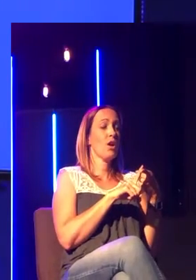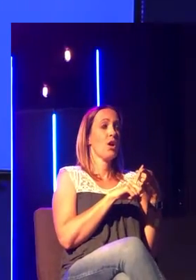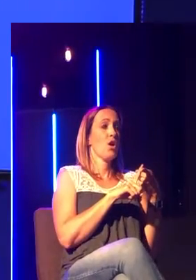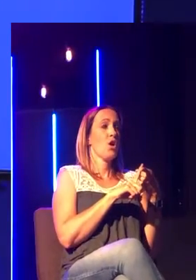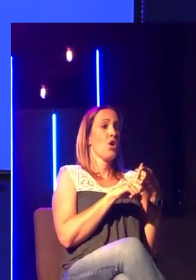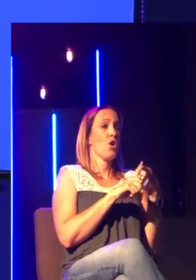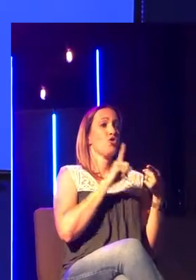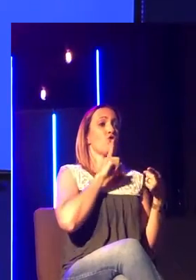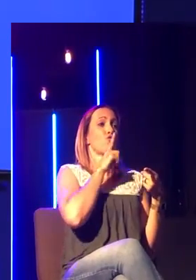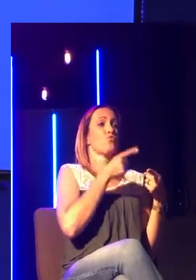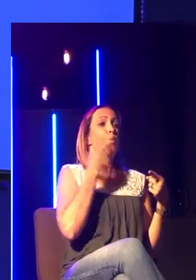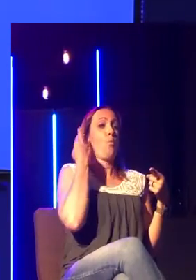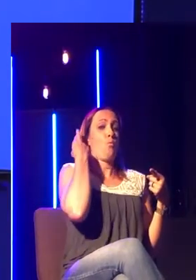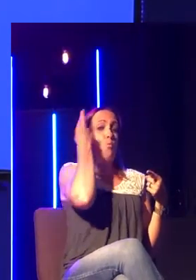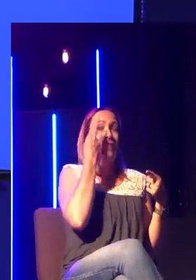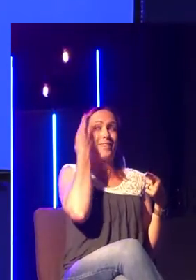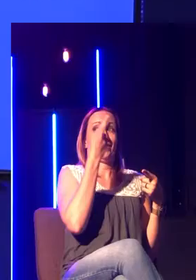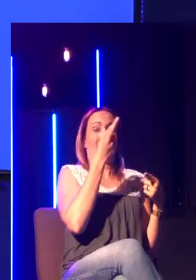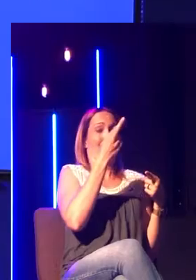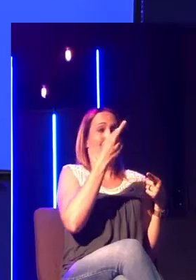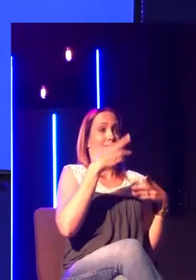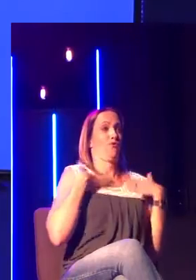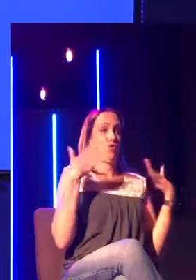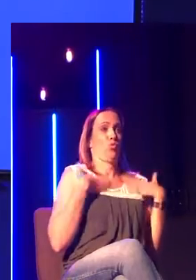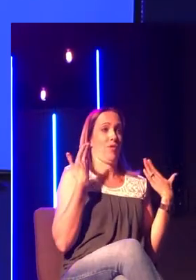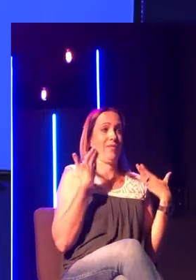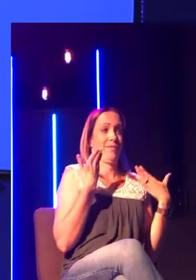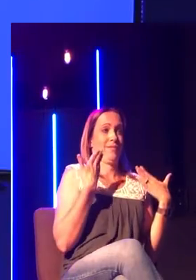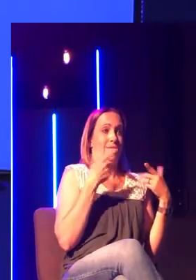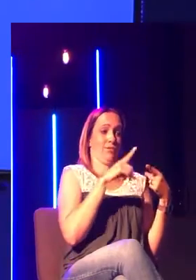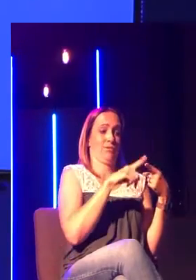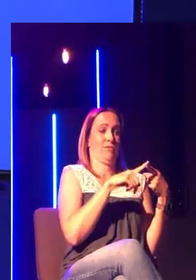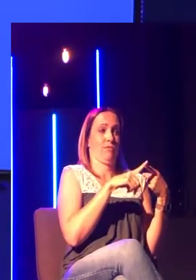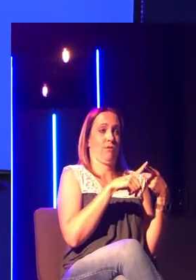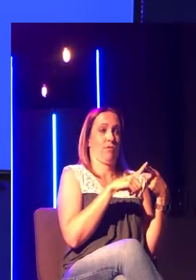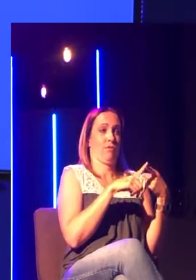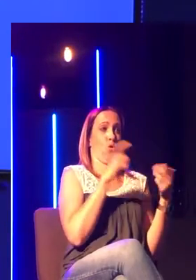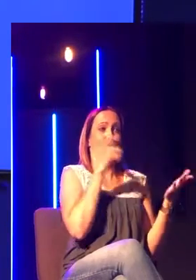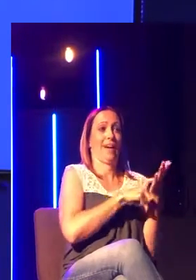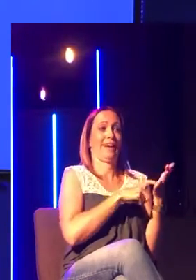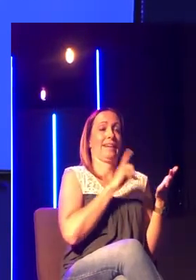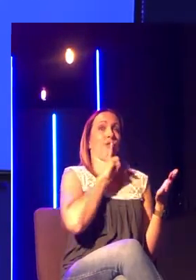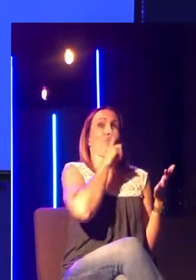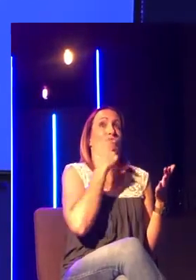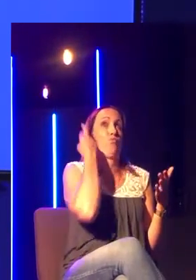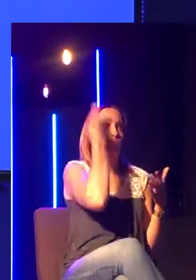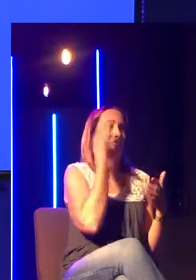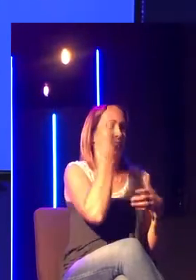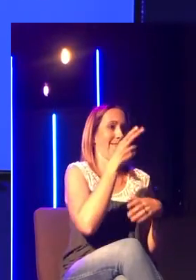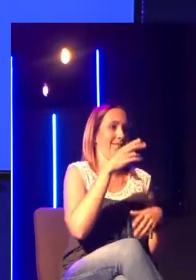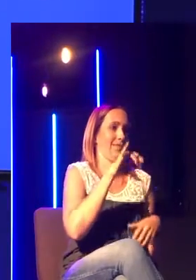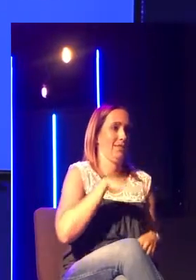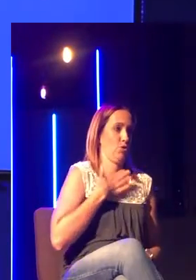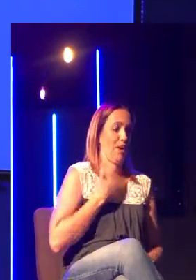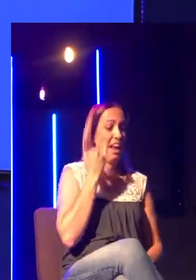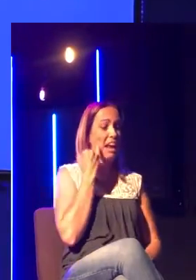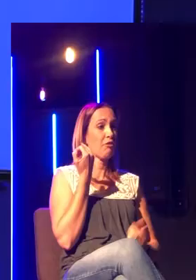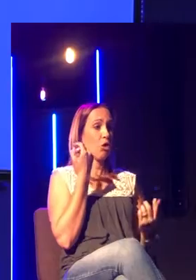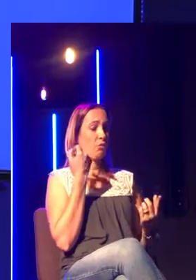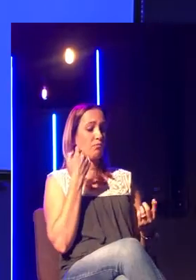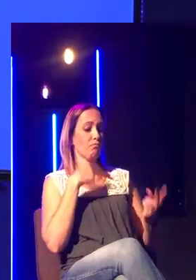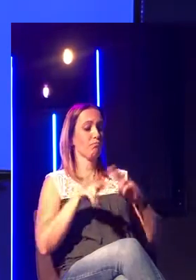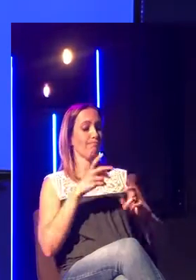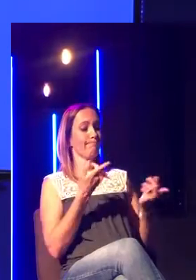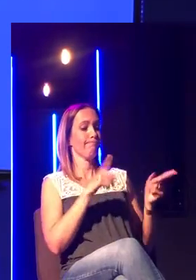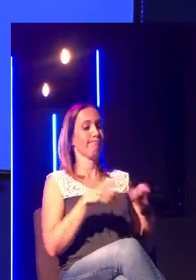source of joy. Recognize the true source of joy. If you're only looking in your circumstances for joy, you'll never find it, because